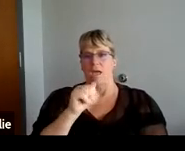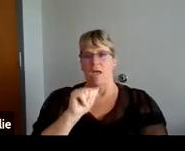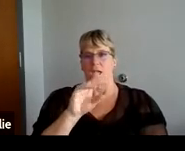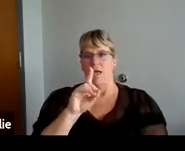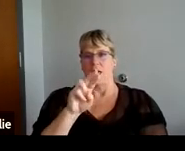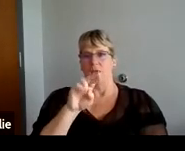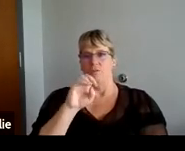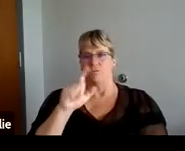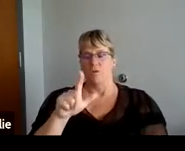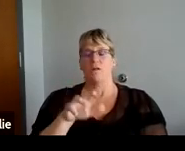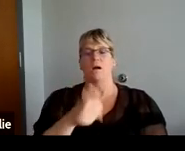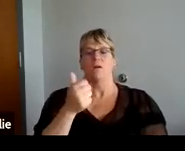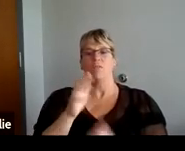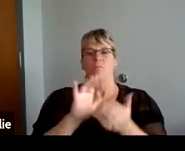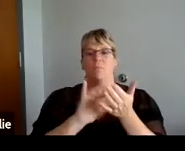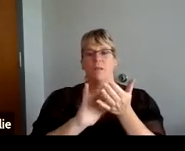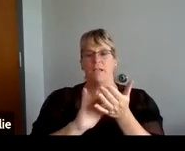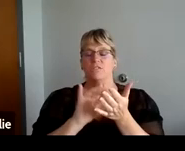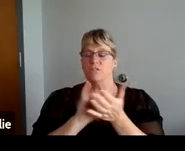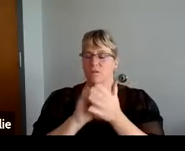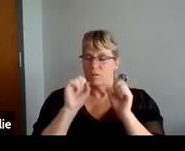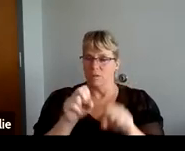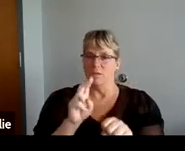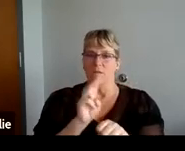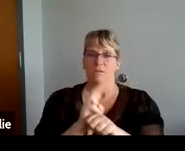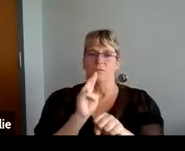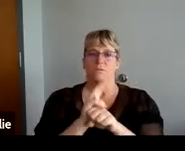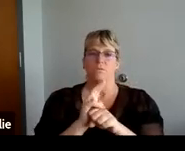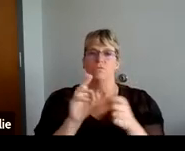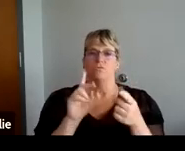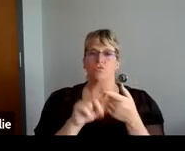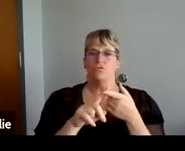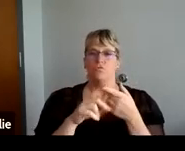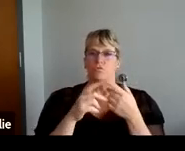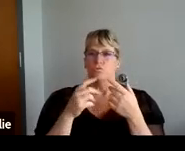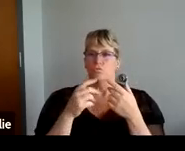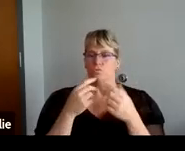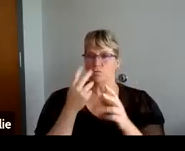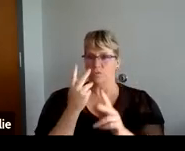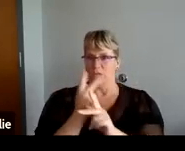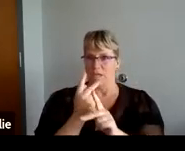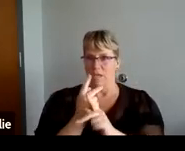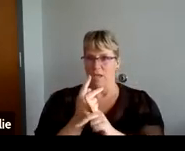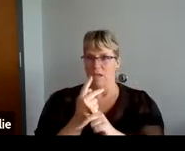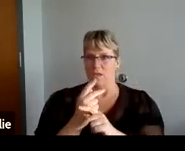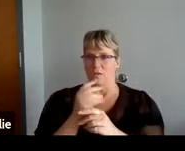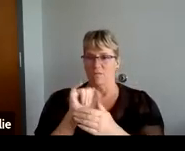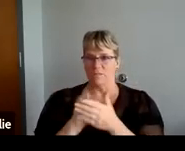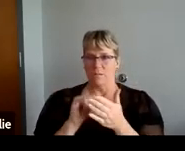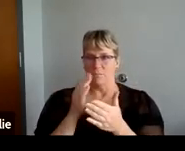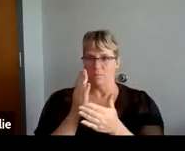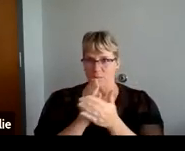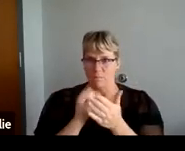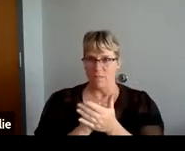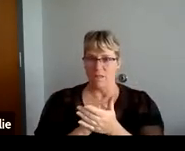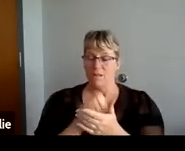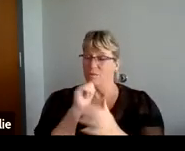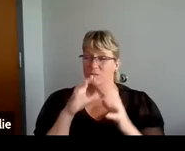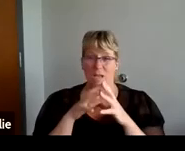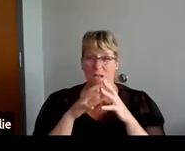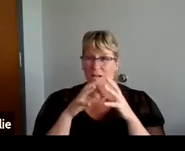There's other medications that we can use to treat substance use disorders. There aren't a